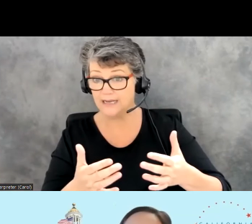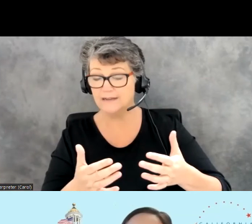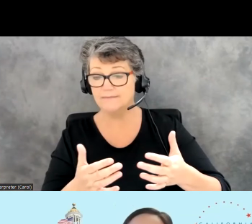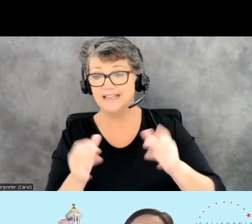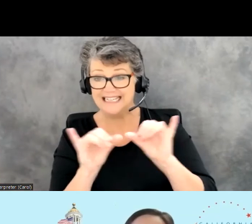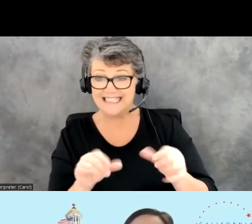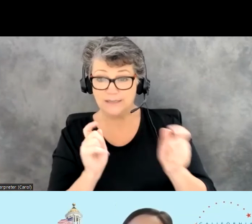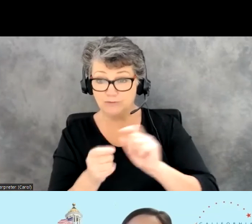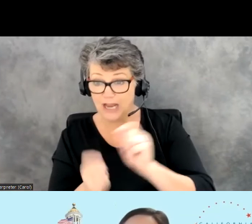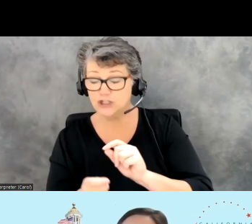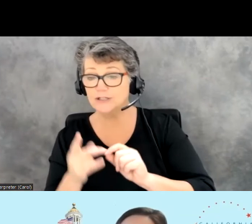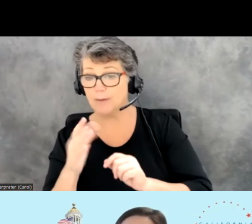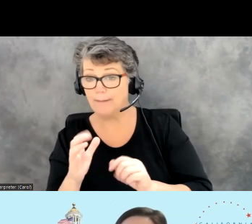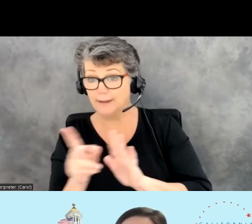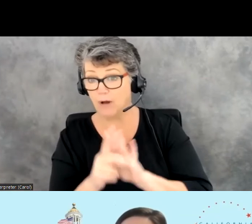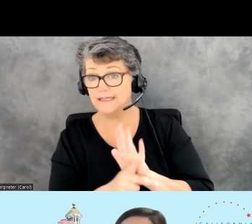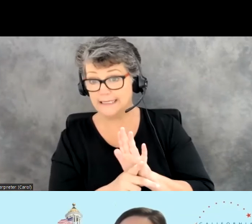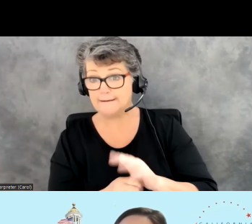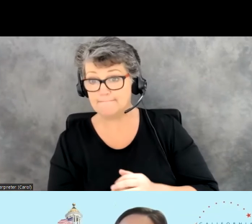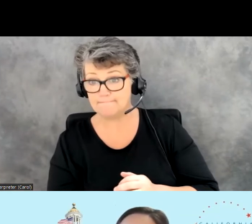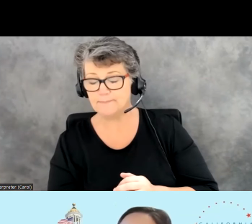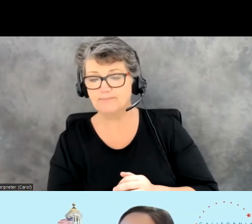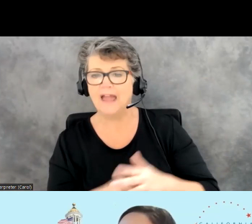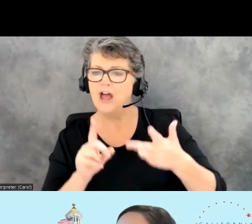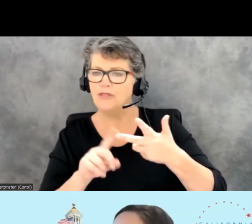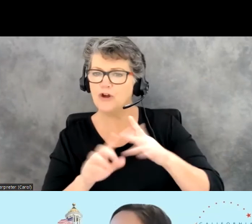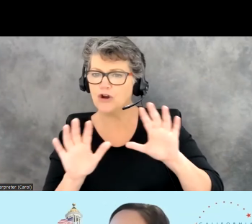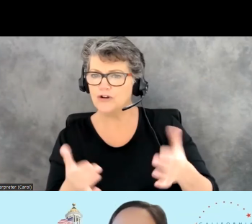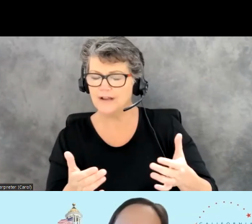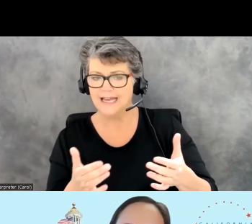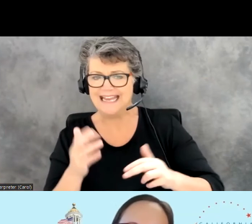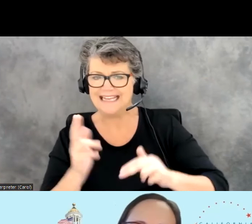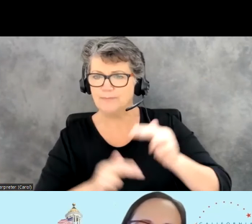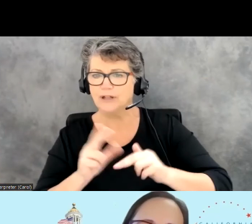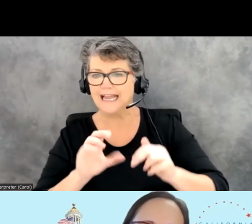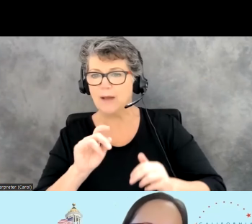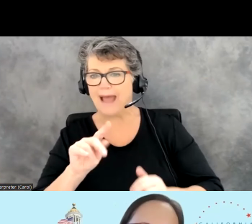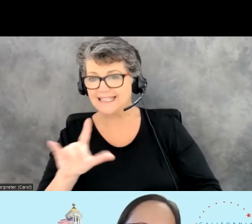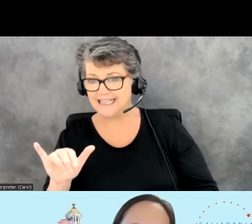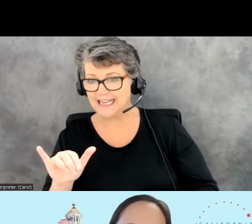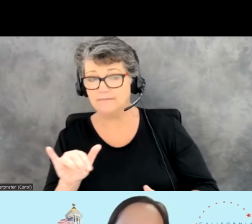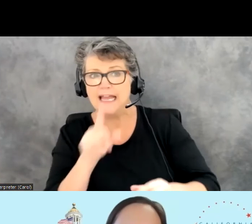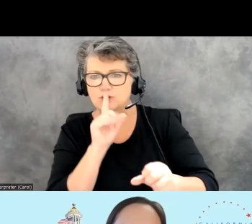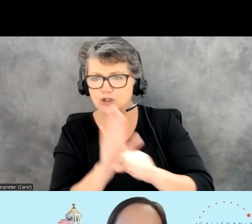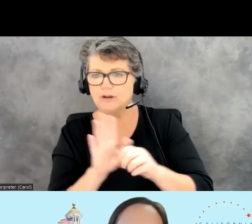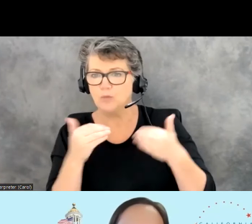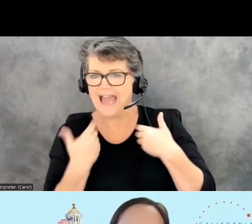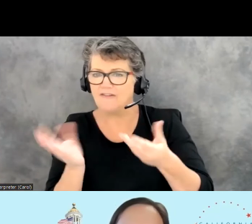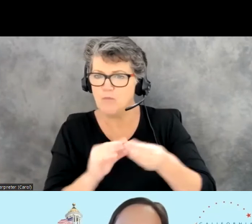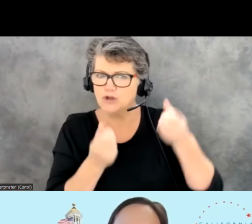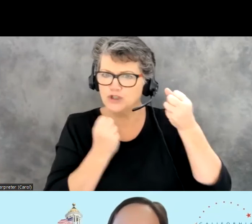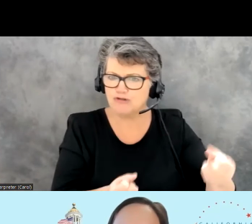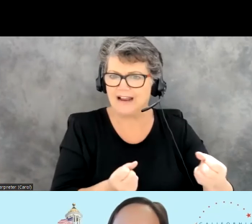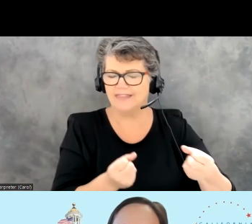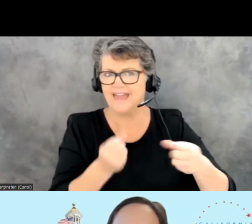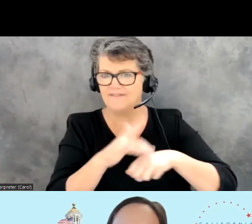systems change or public policy. And the third has to do with building capacity, ensuring that we have greater strength and capacity in